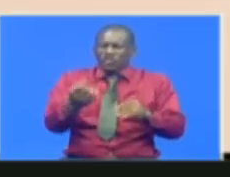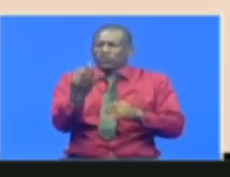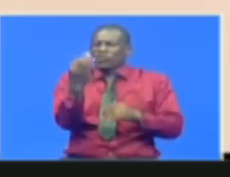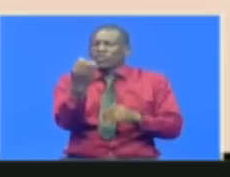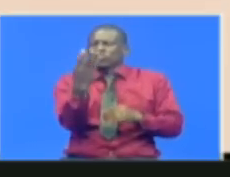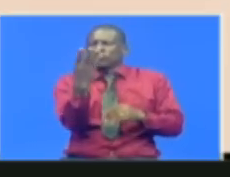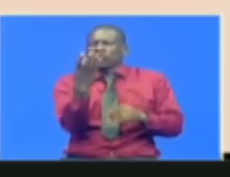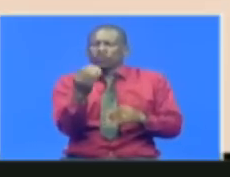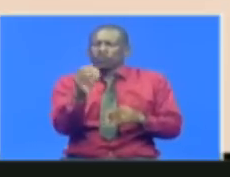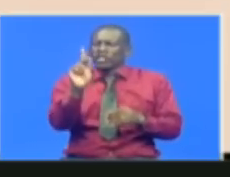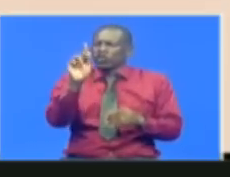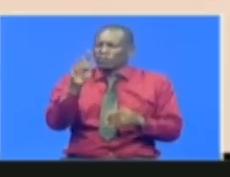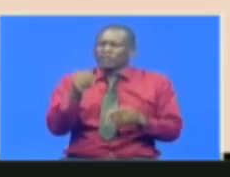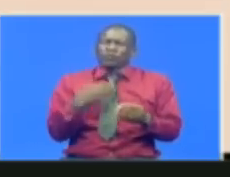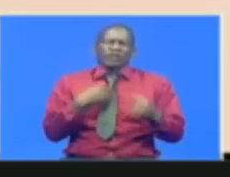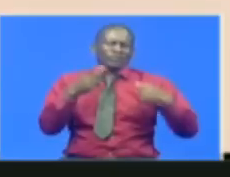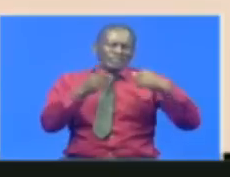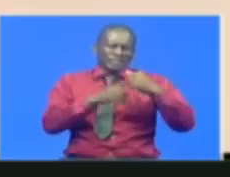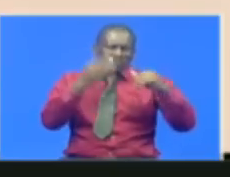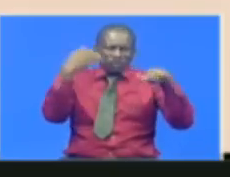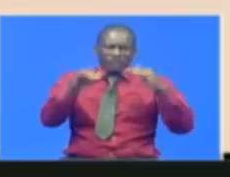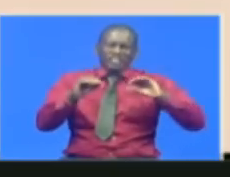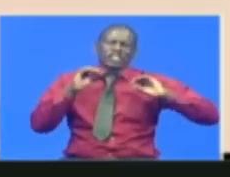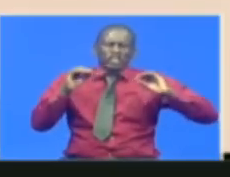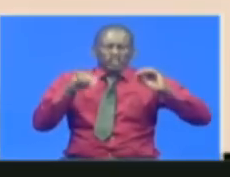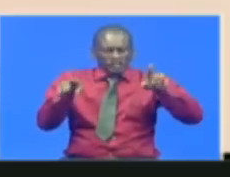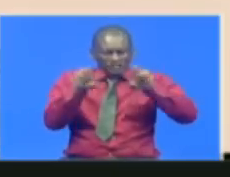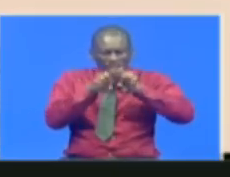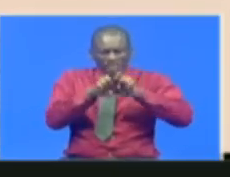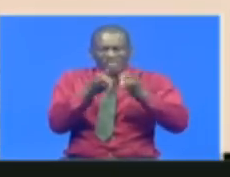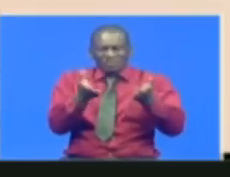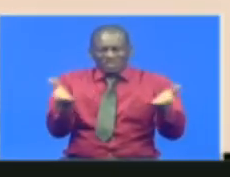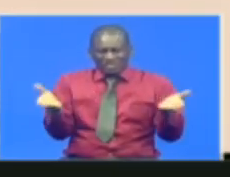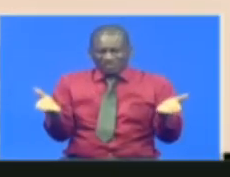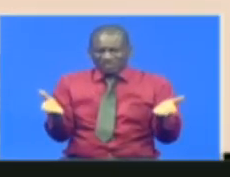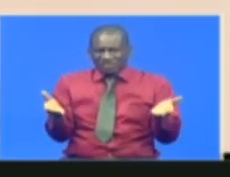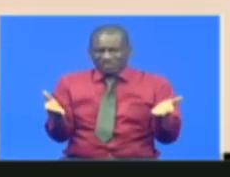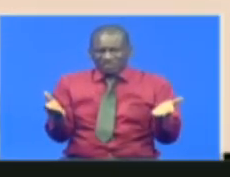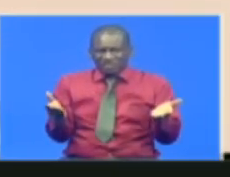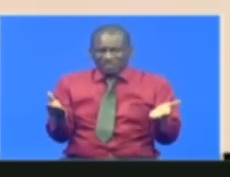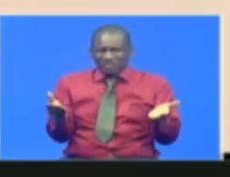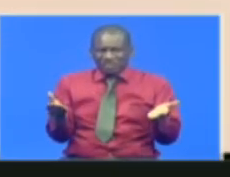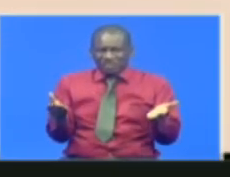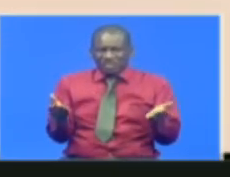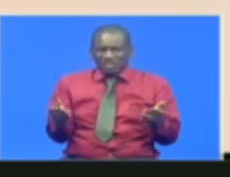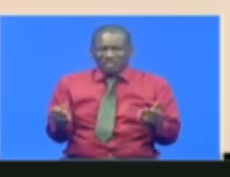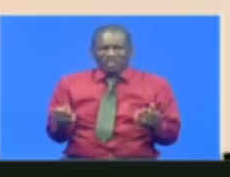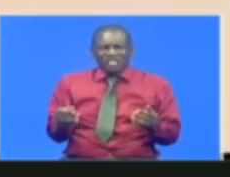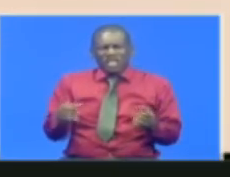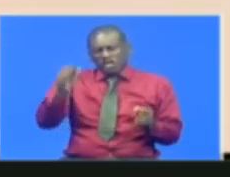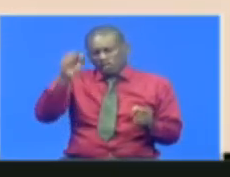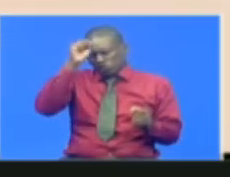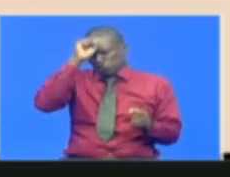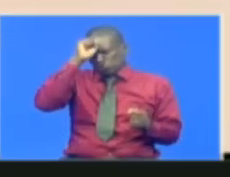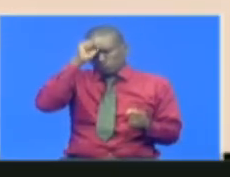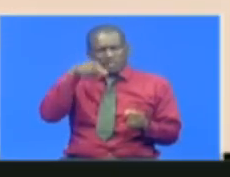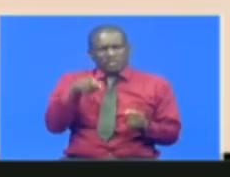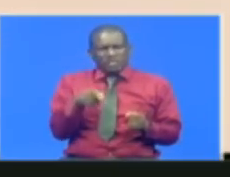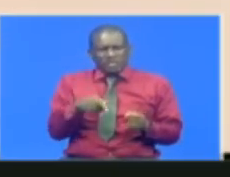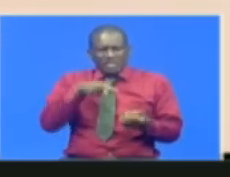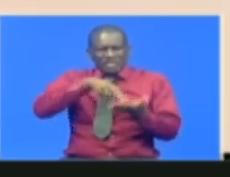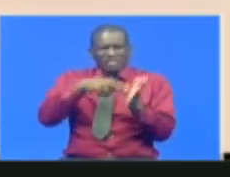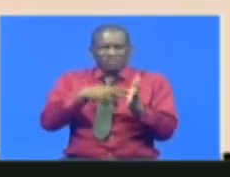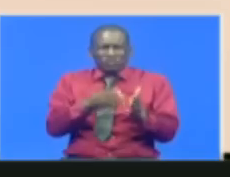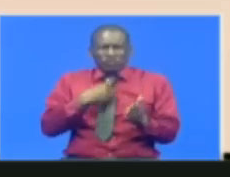or 40 square kilometers teaching exactly the same thing. It is stupid in capital letters because it means you have